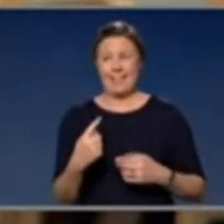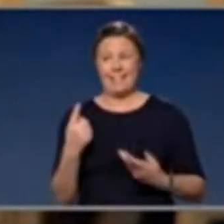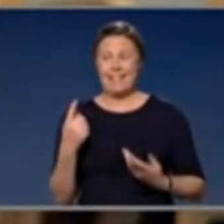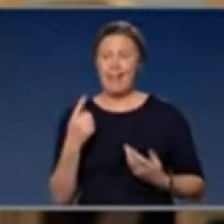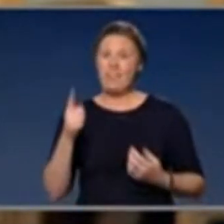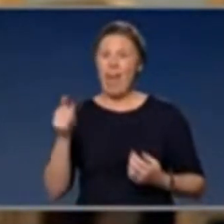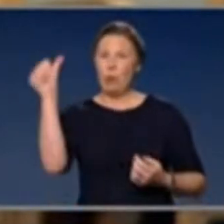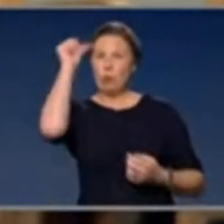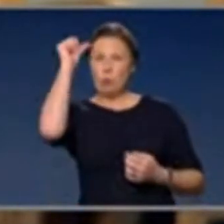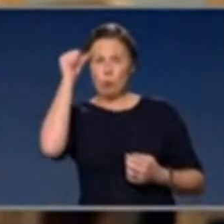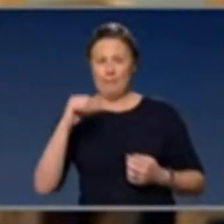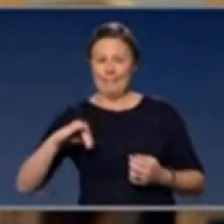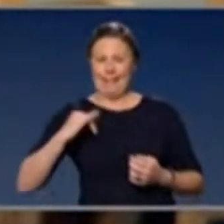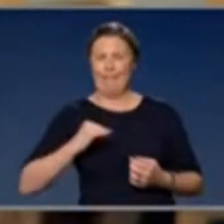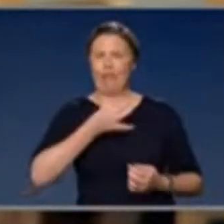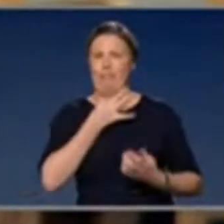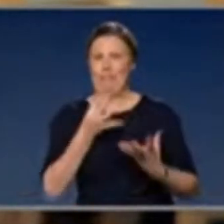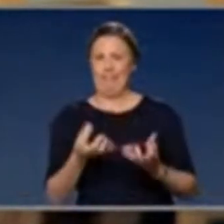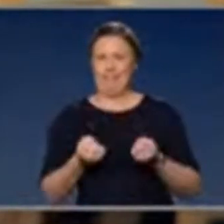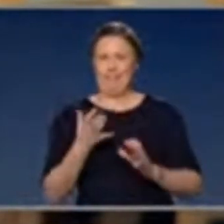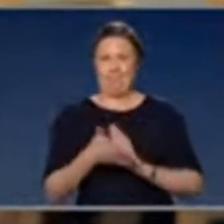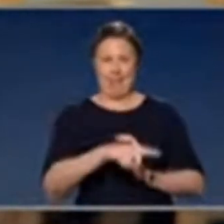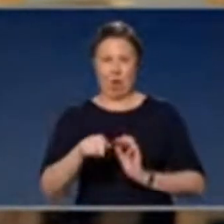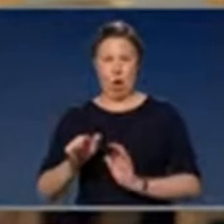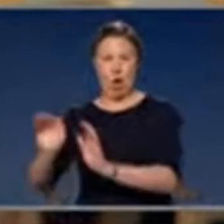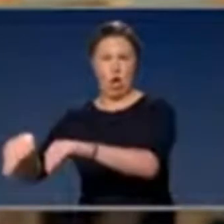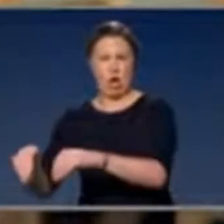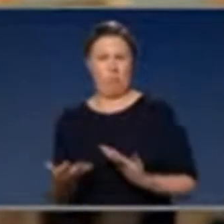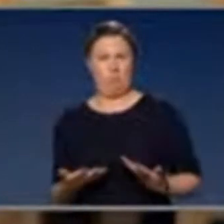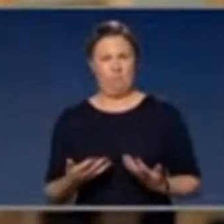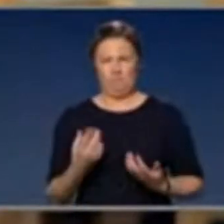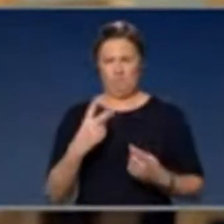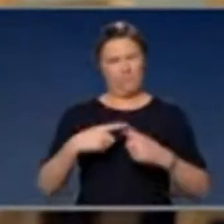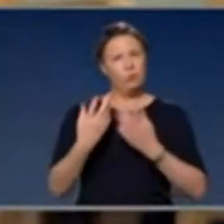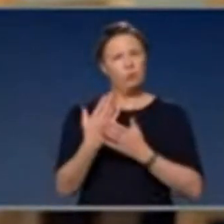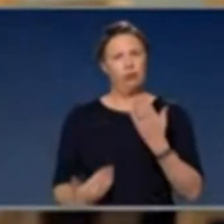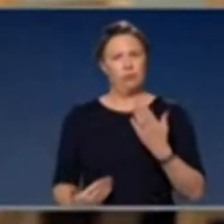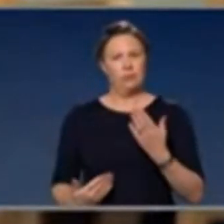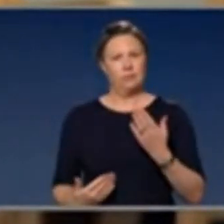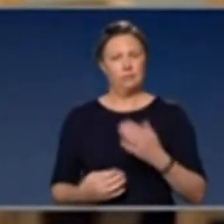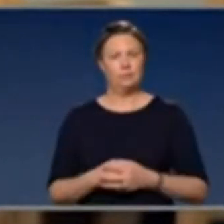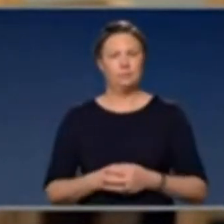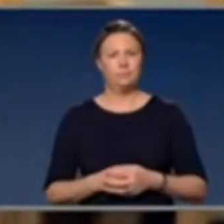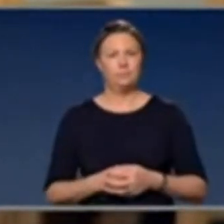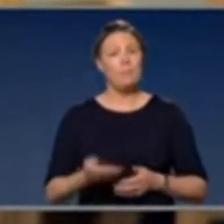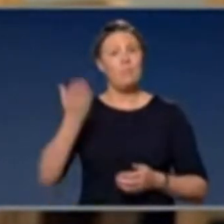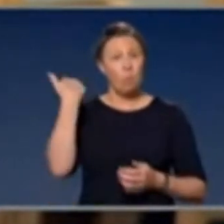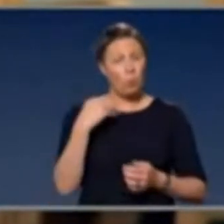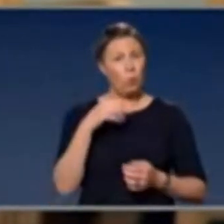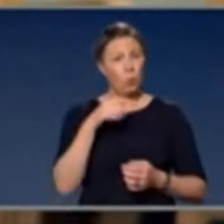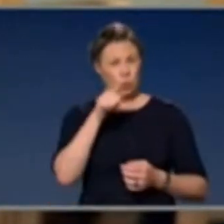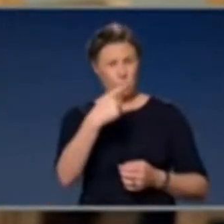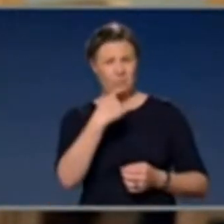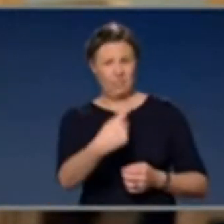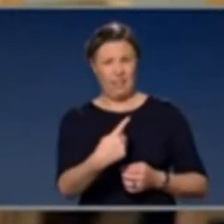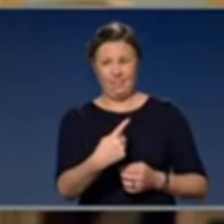isolated. Did you not get that advice, or you know, why the difference? Well, Andrew, I think it's important to quote me in